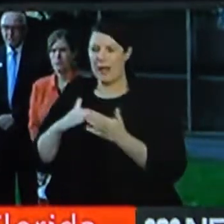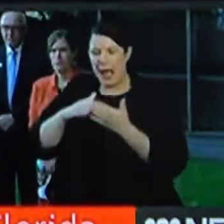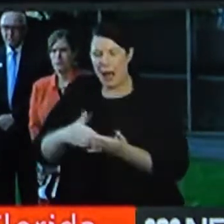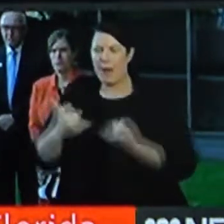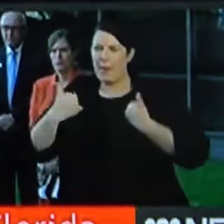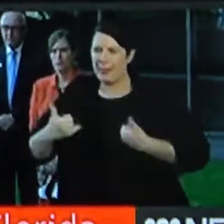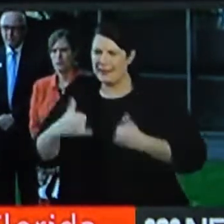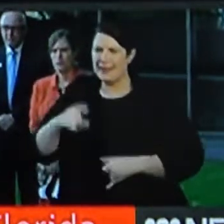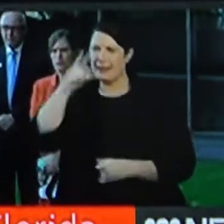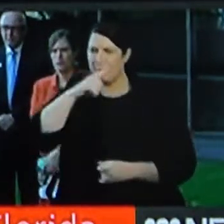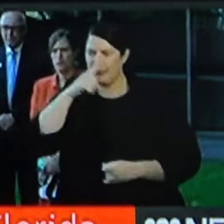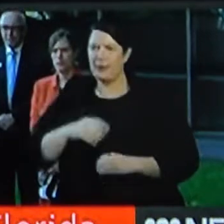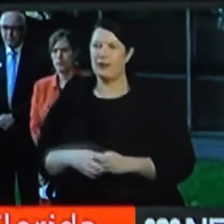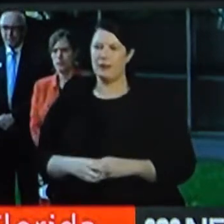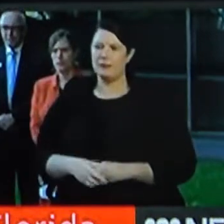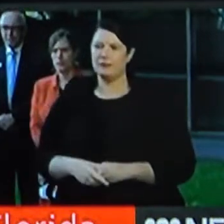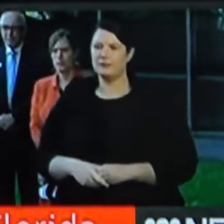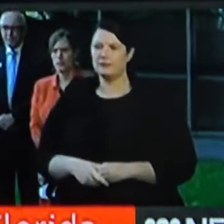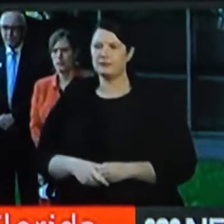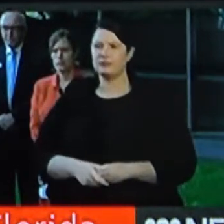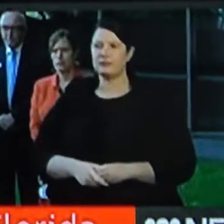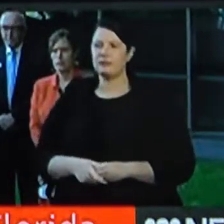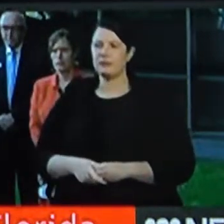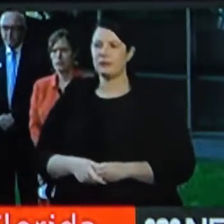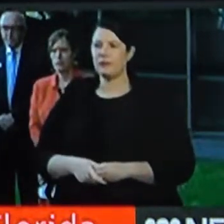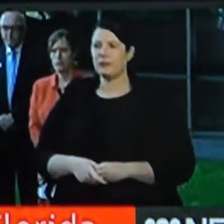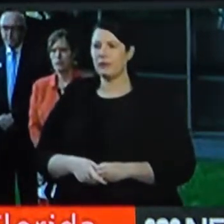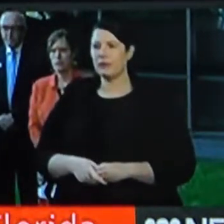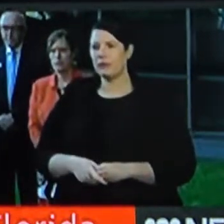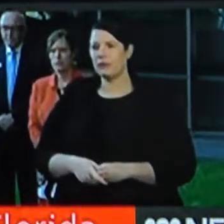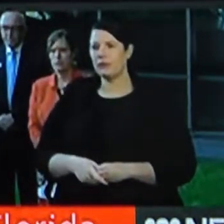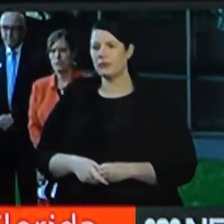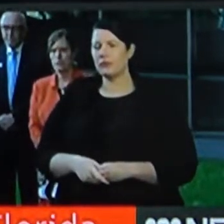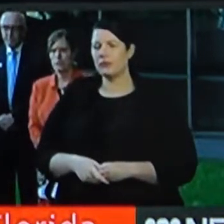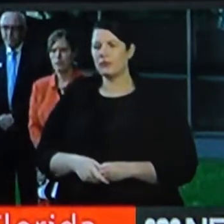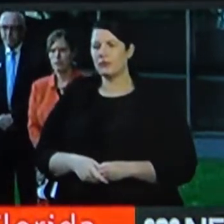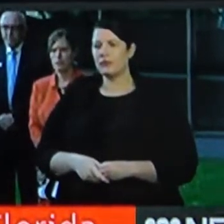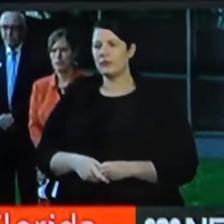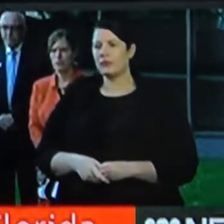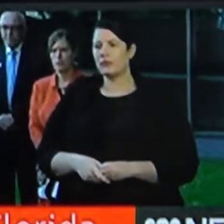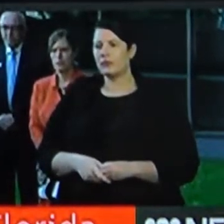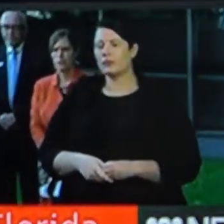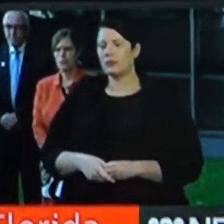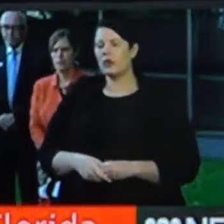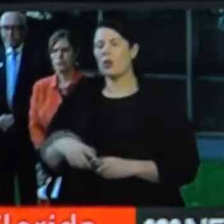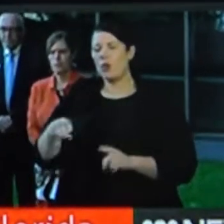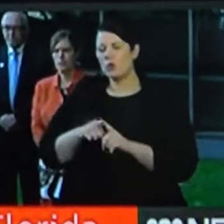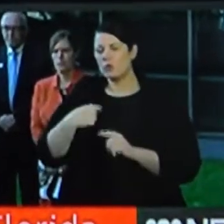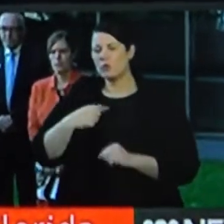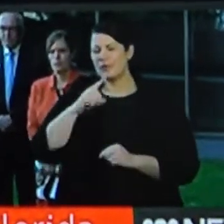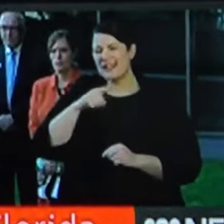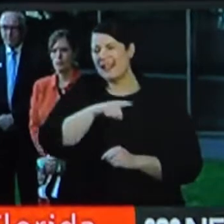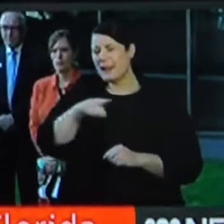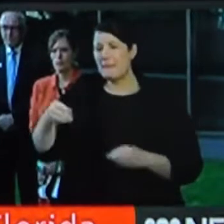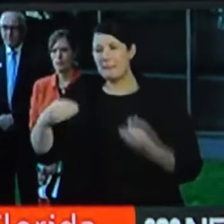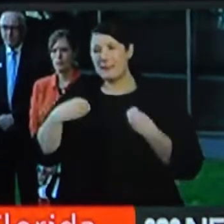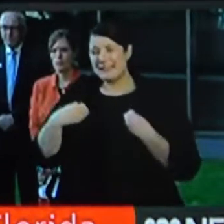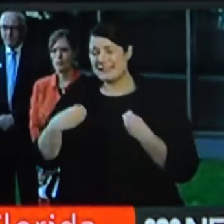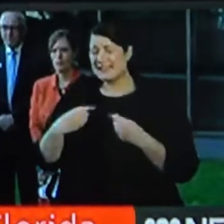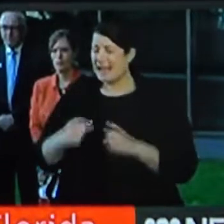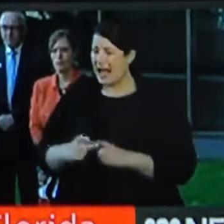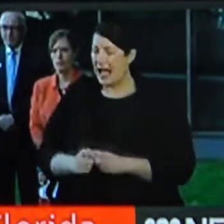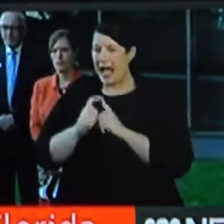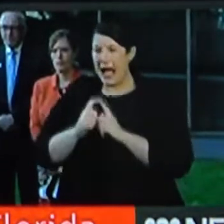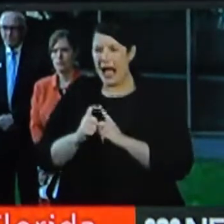do all those important things. But again, I also wanted to say to businesses, we know you've done it tough because we've had to keep the community safe,